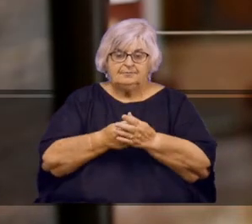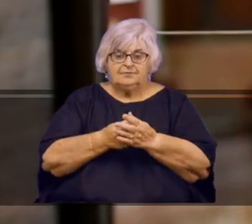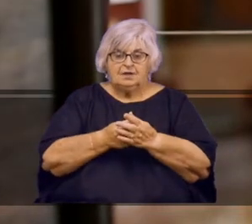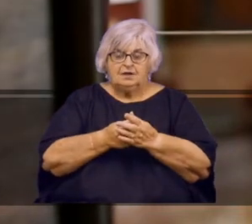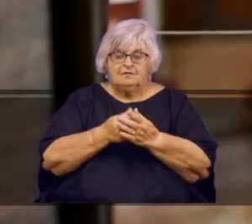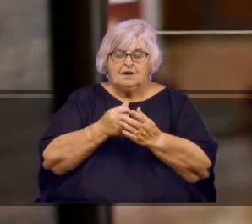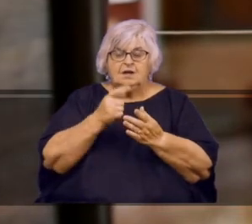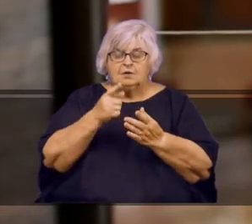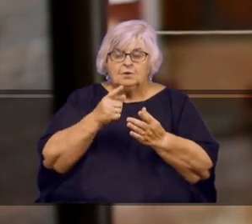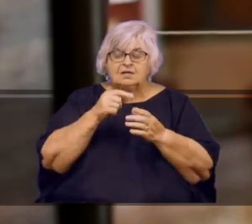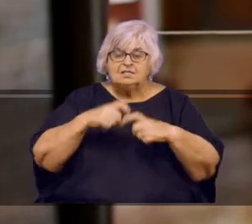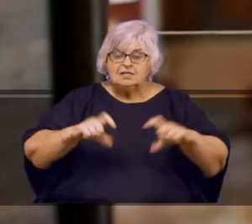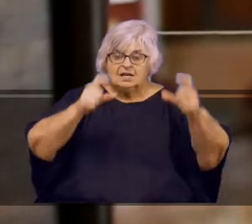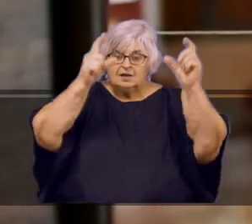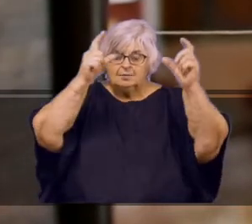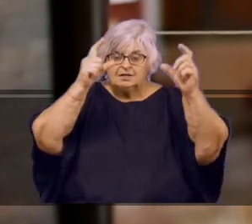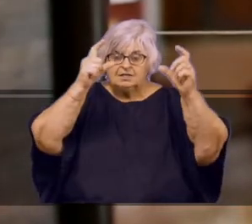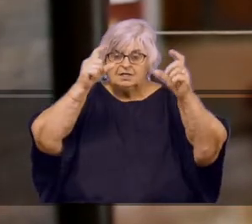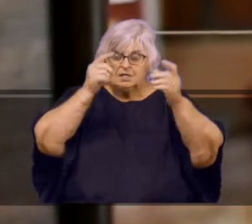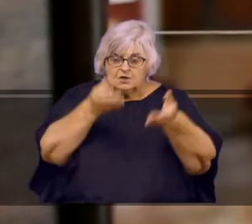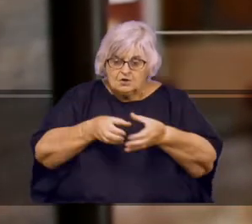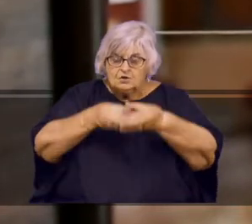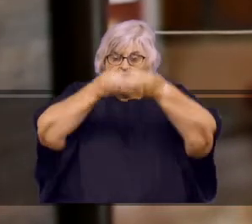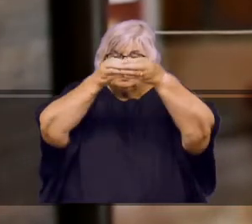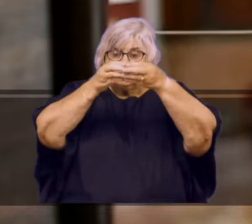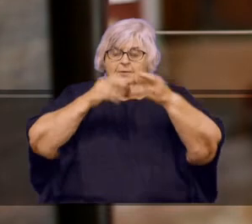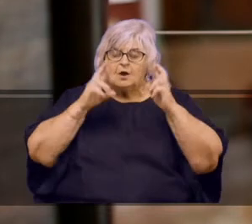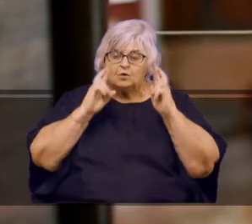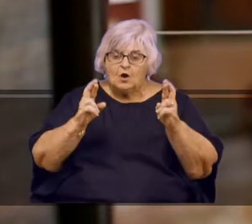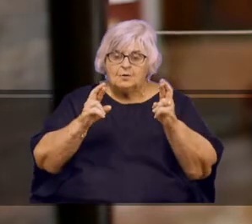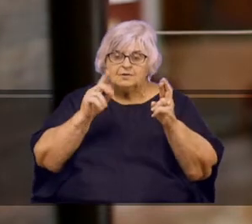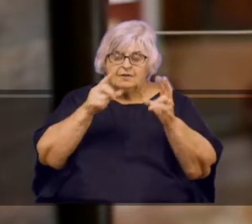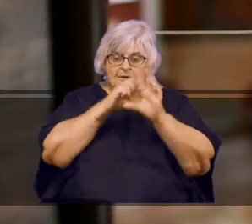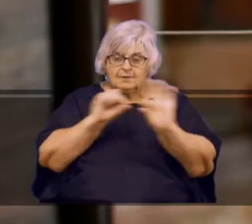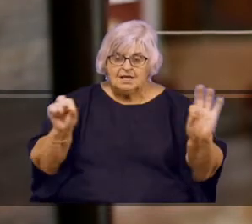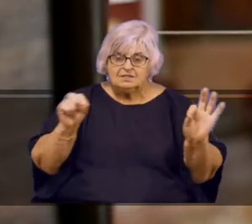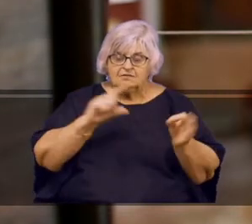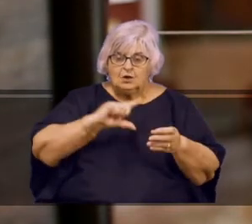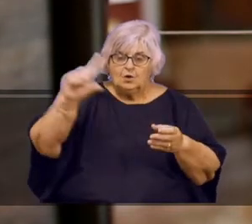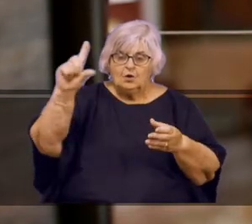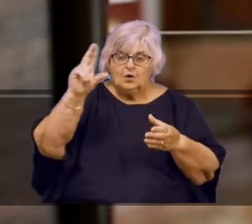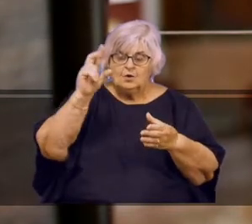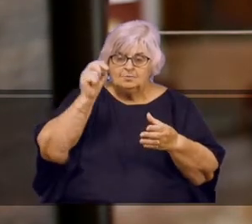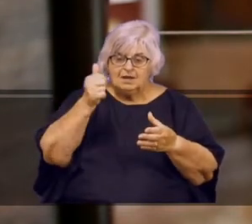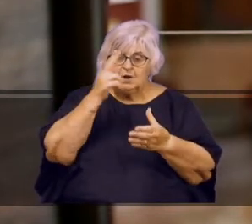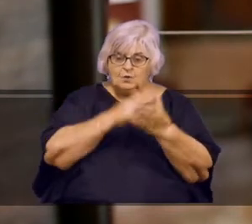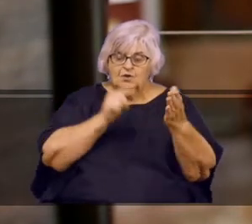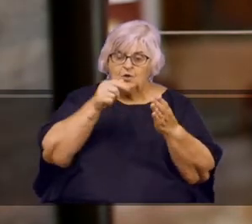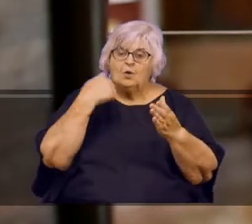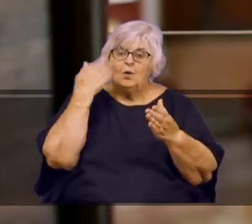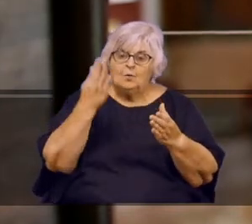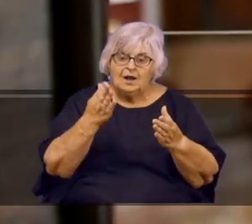And finally, as we celebrate at each Eucharist, my wish is that the peace of the Lord be